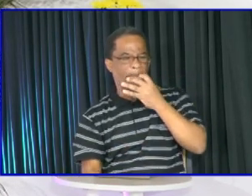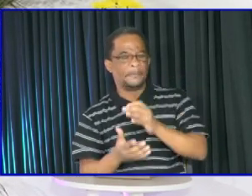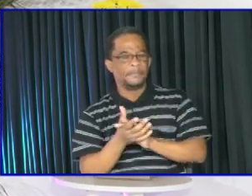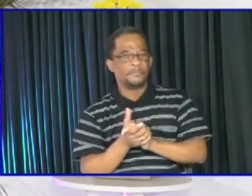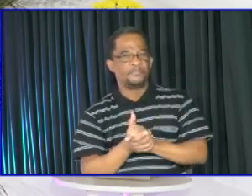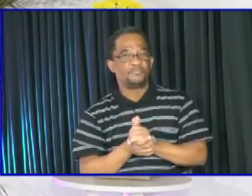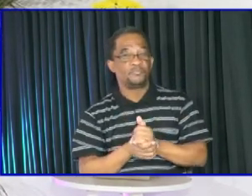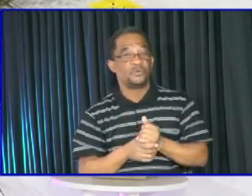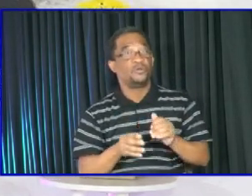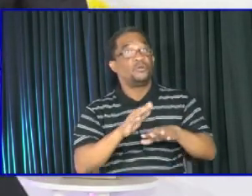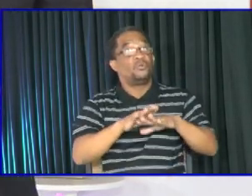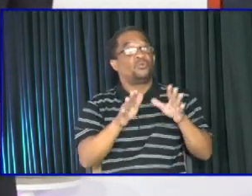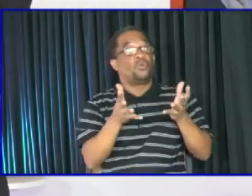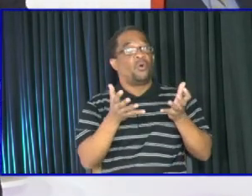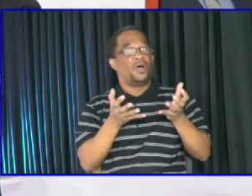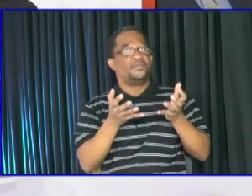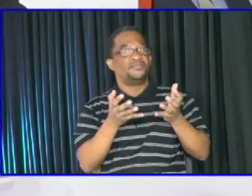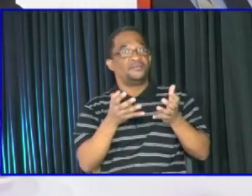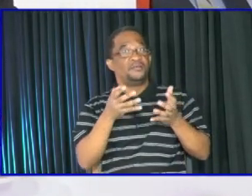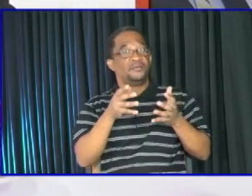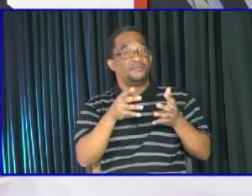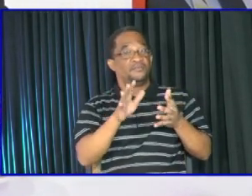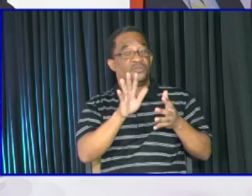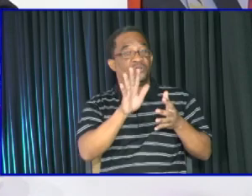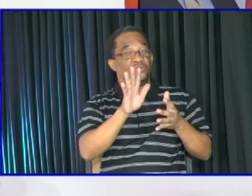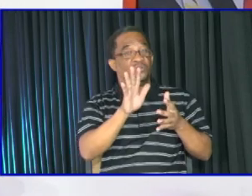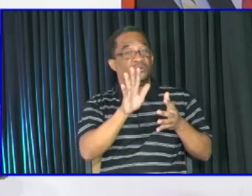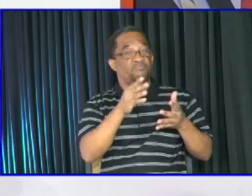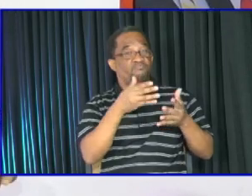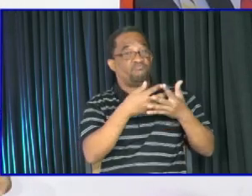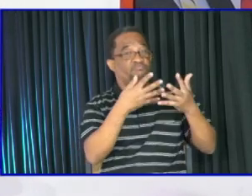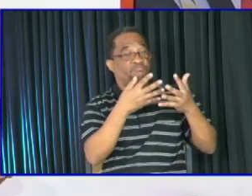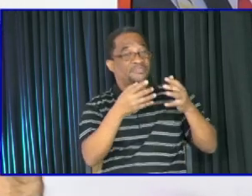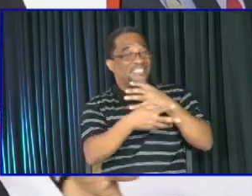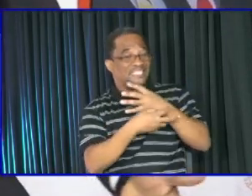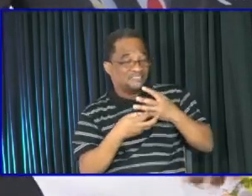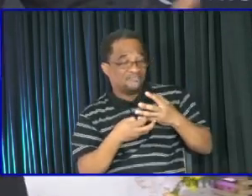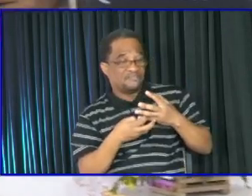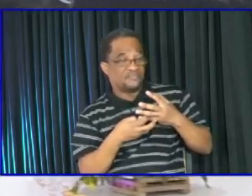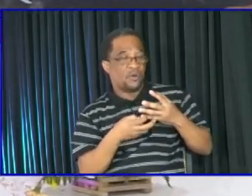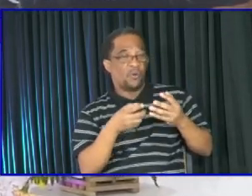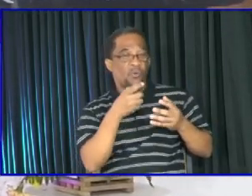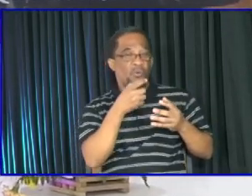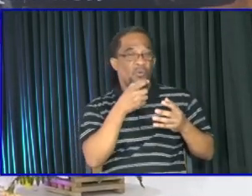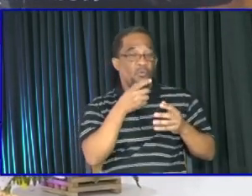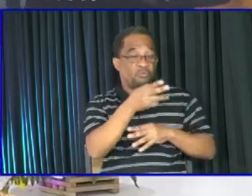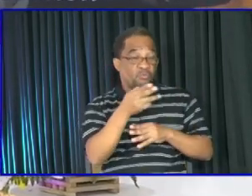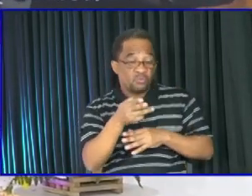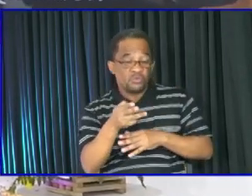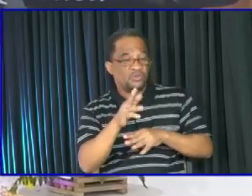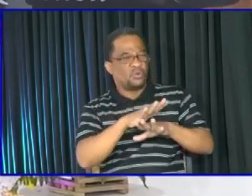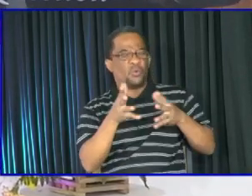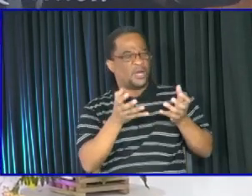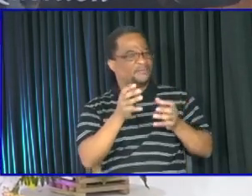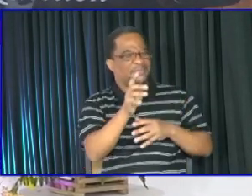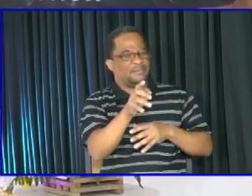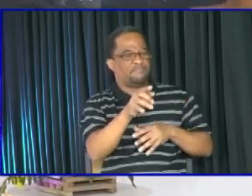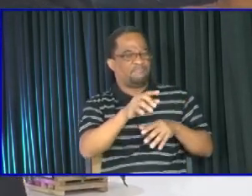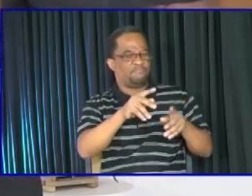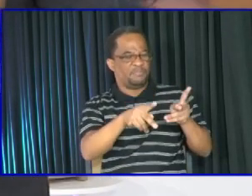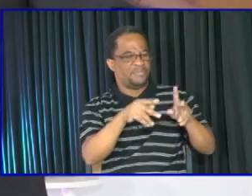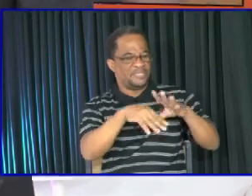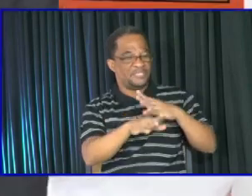words, you don't want to have those people in your company. You don't want to have those people in your homes. You want to